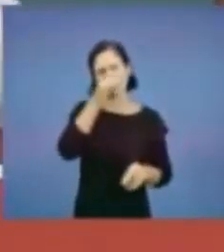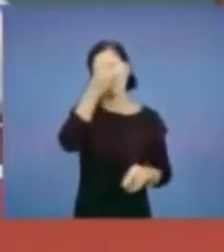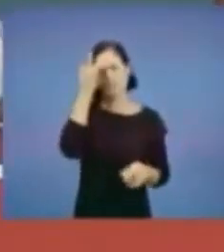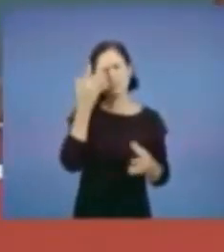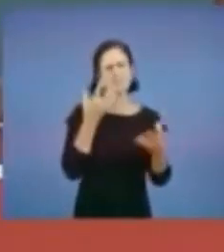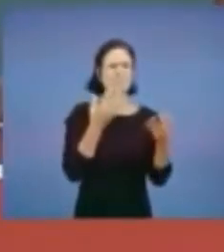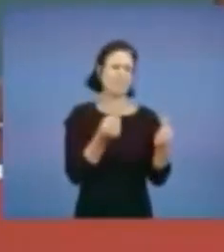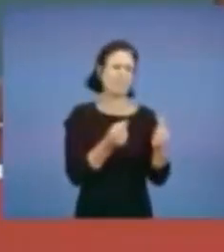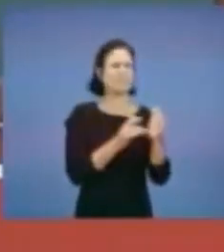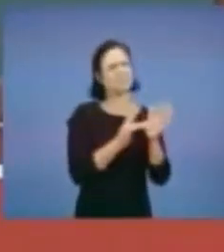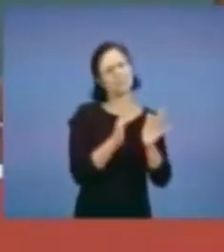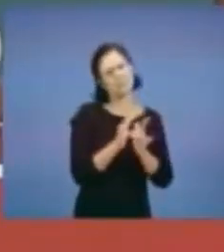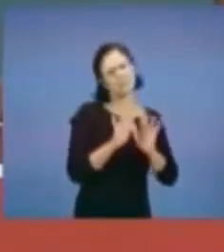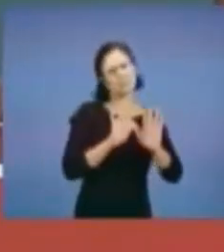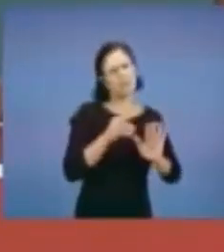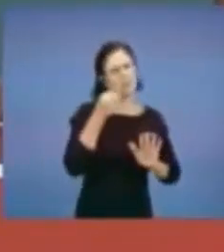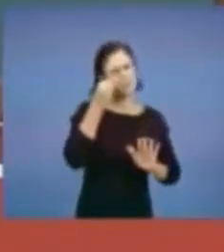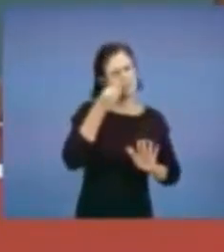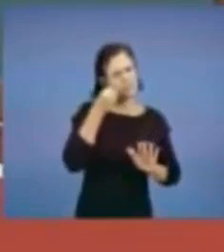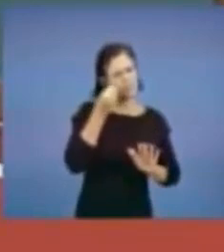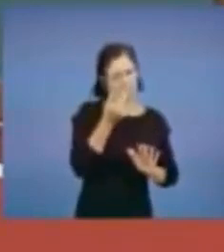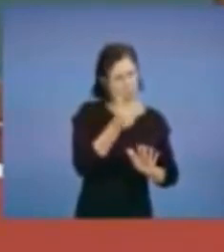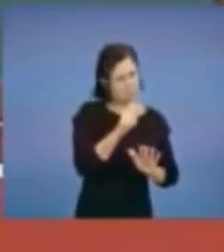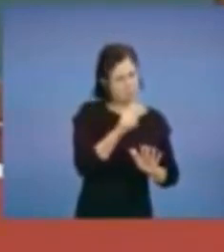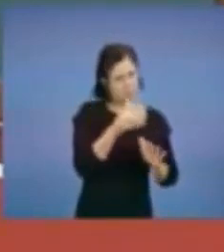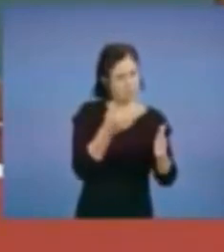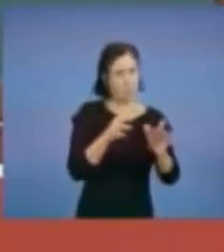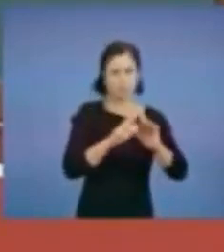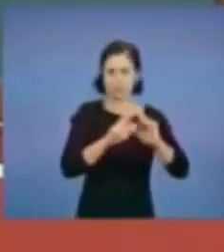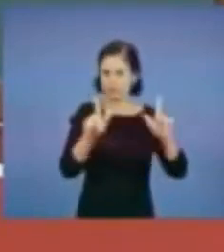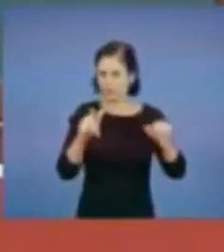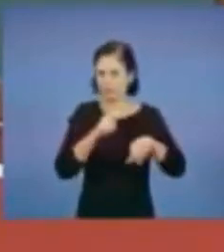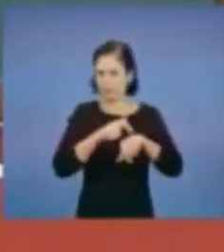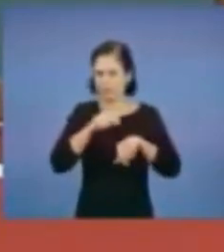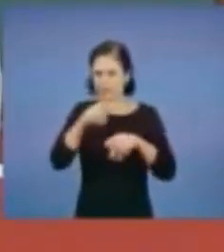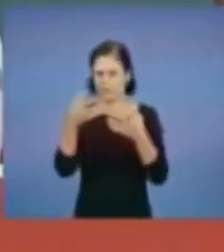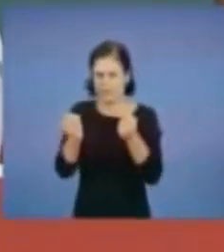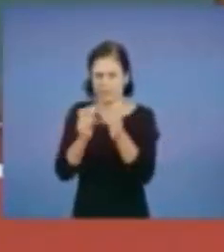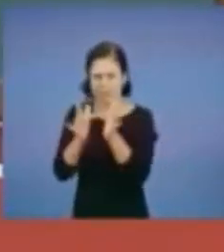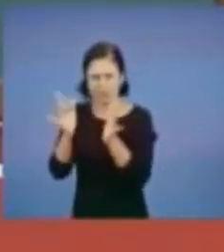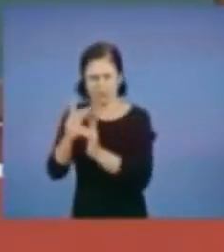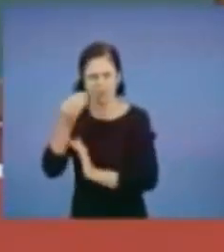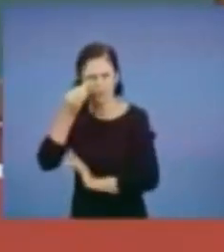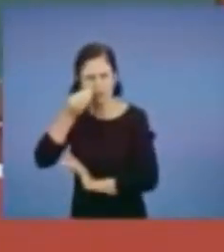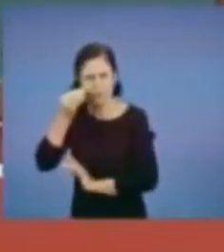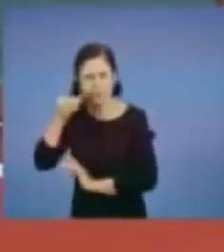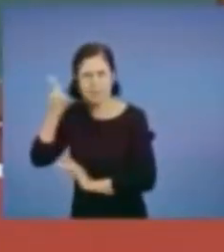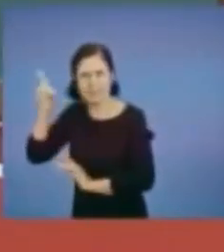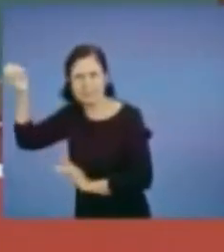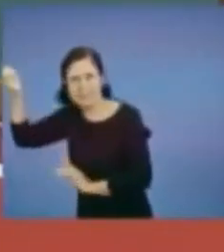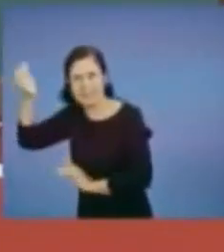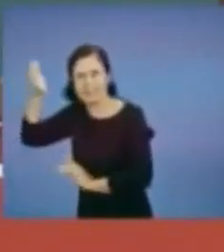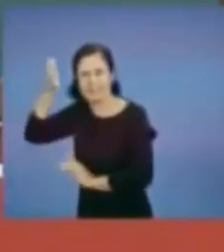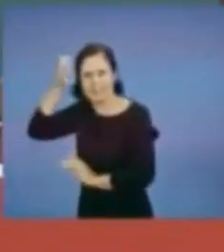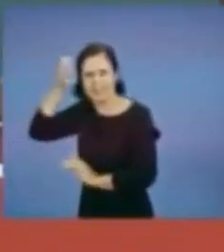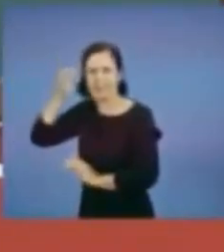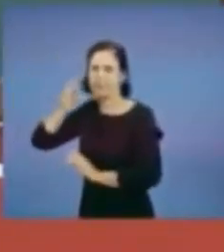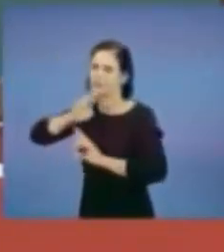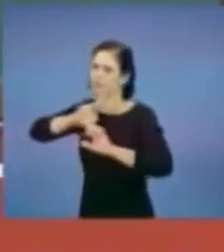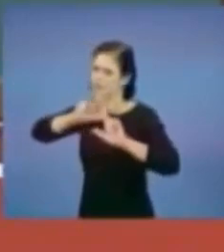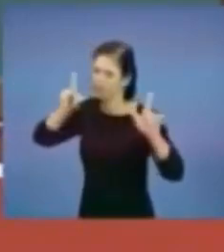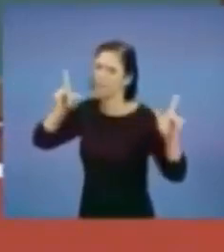Conversion, the experience of salvation, when Jesus reveals himself to you, as opposed to just